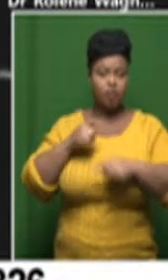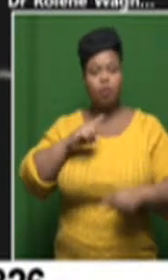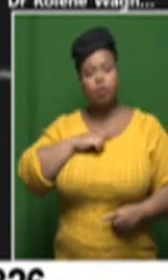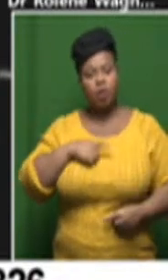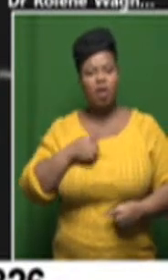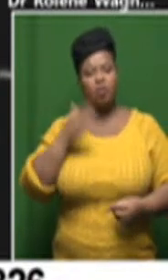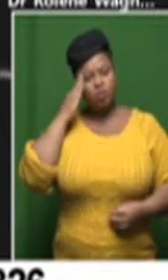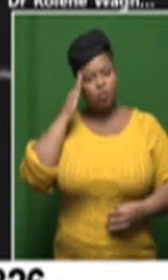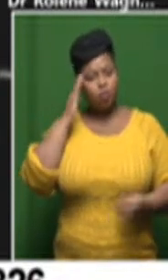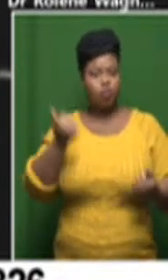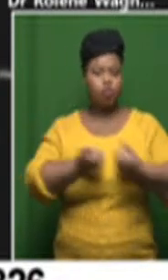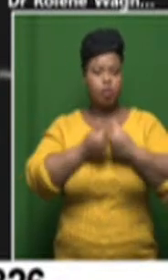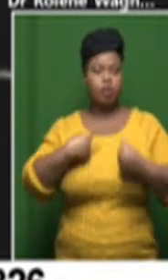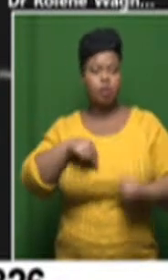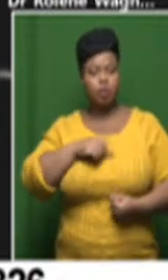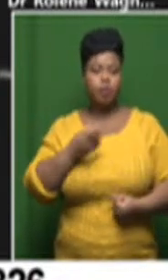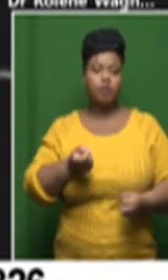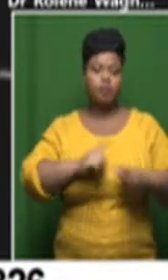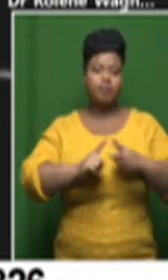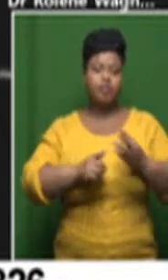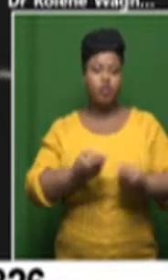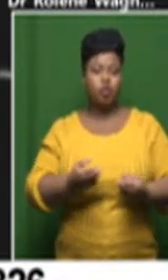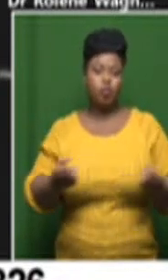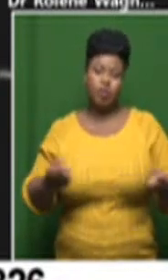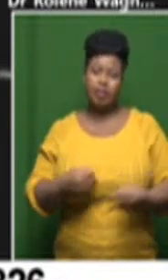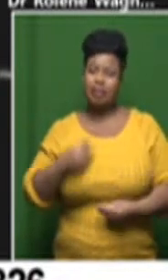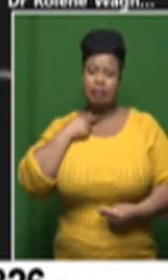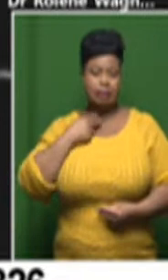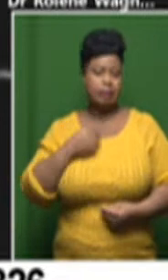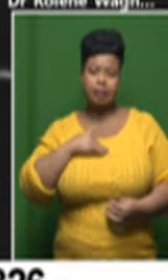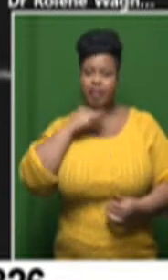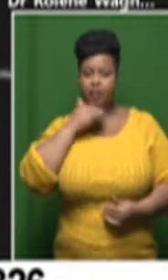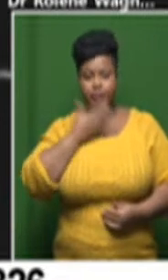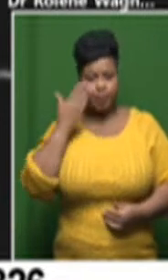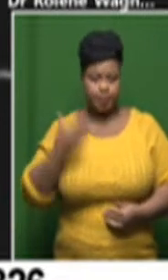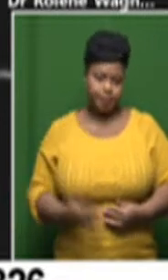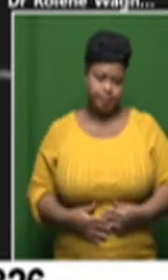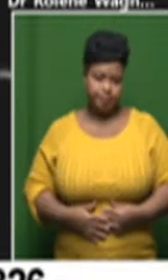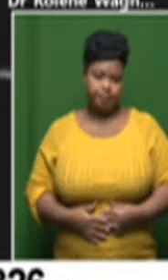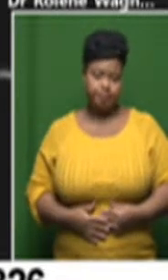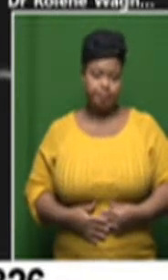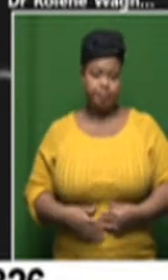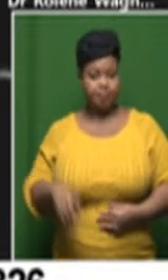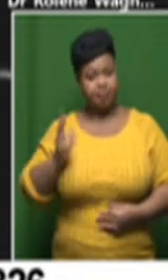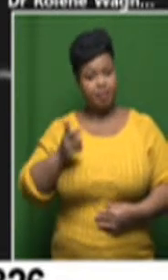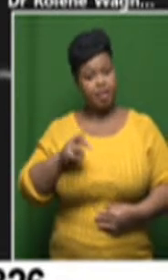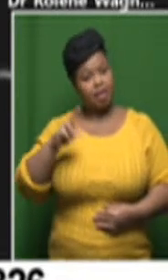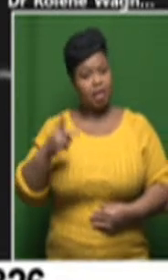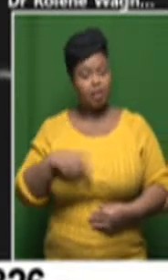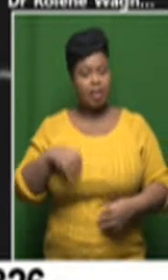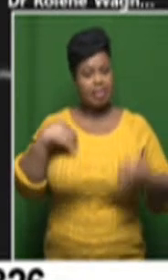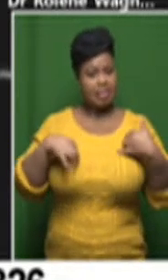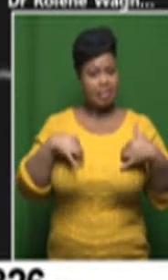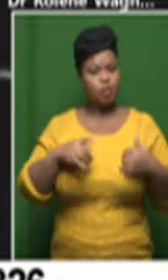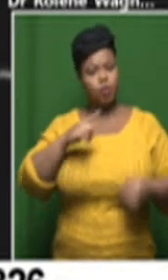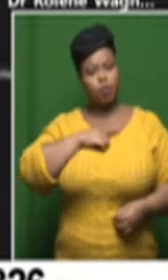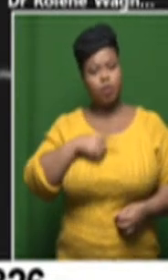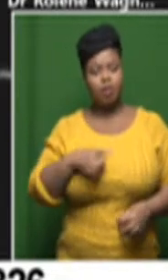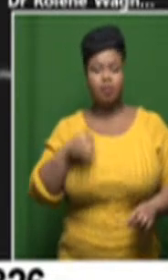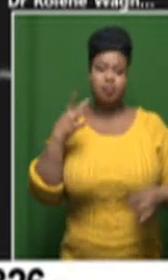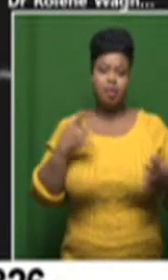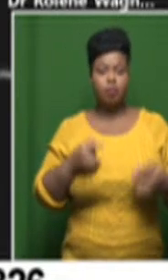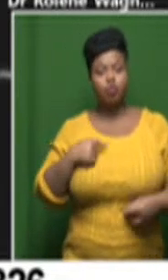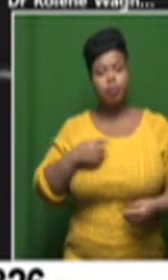the challenges we have with resources being highly constrained. What was also exciting is that we sometimes